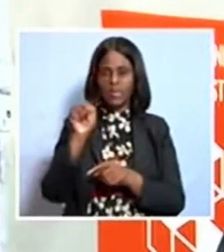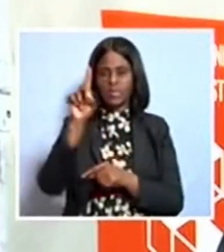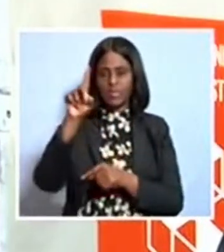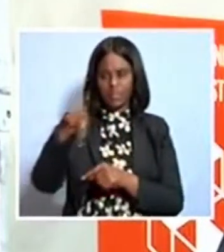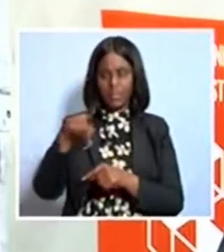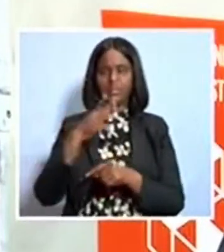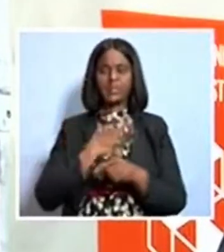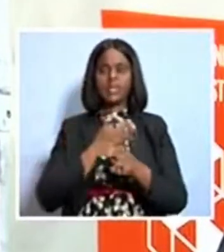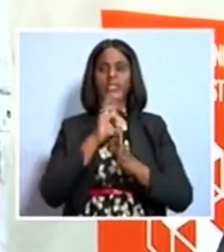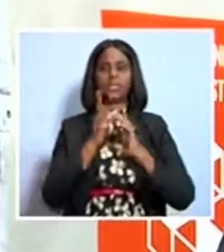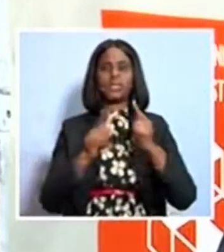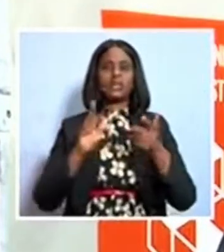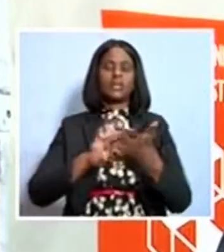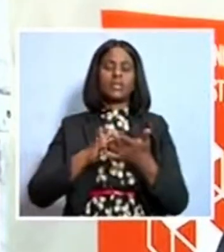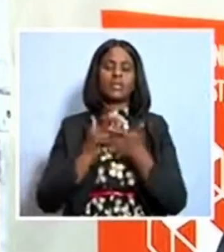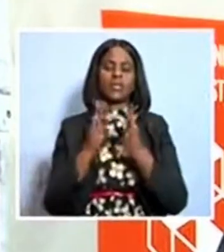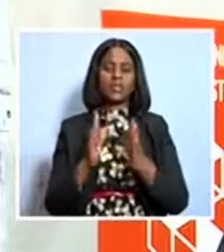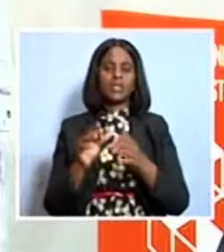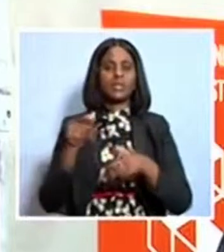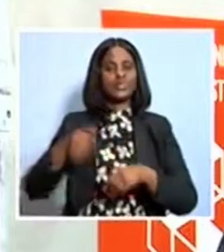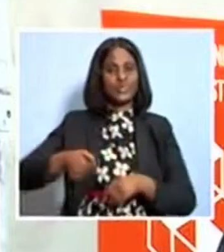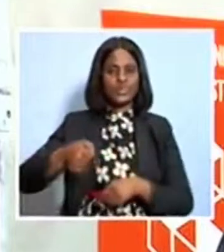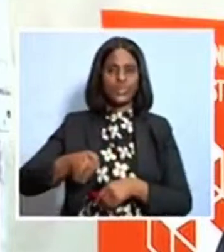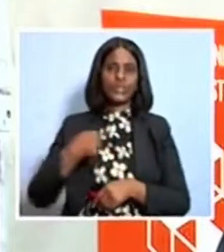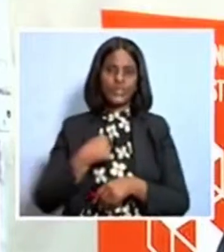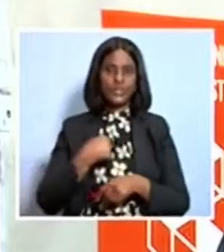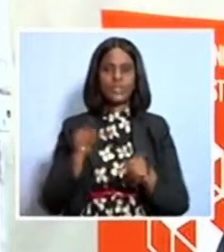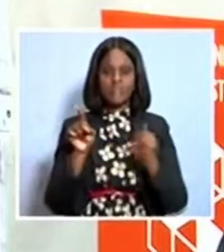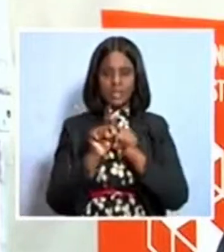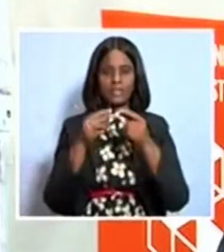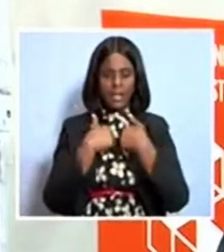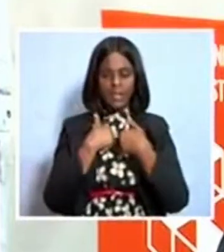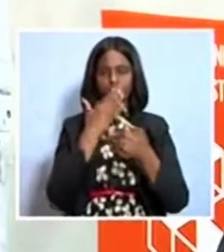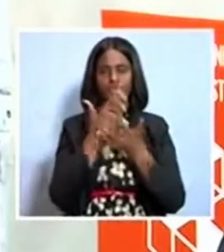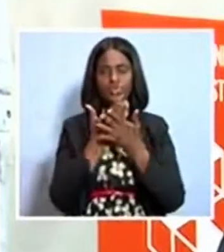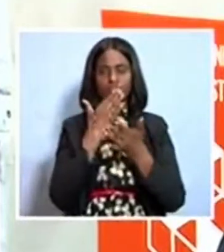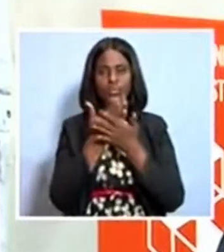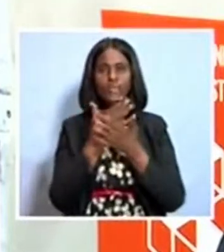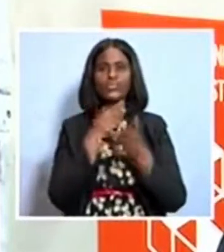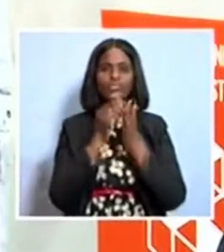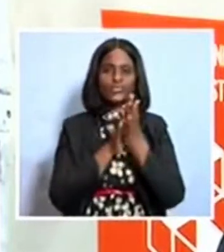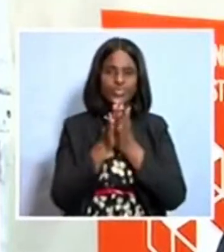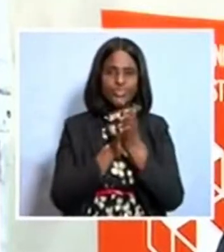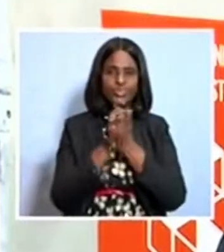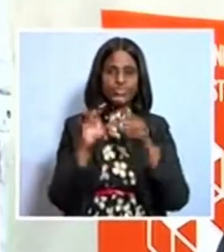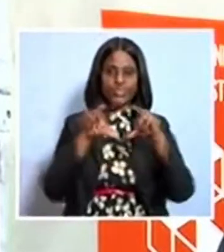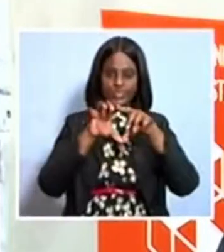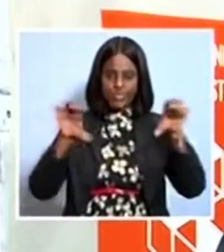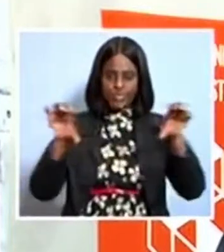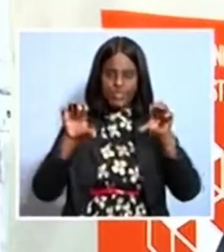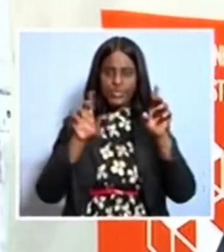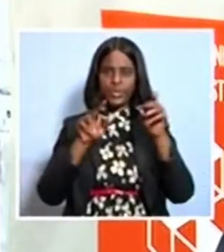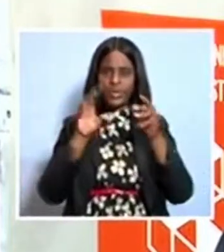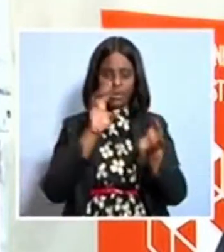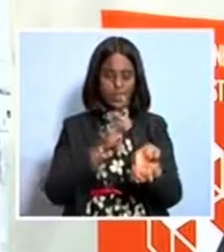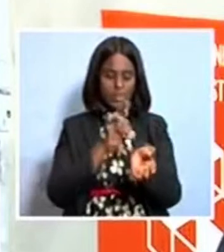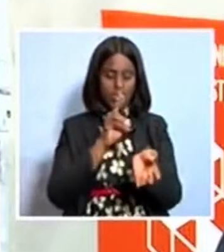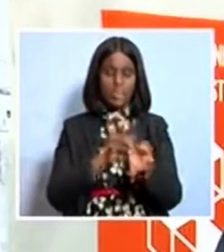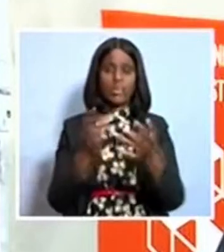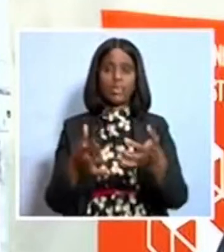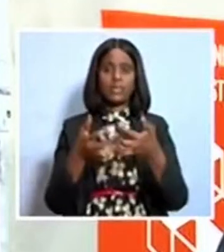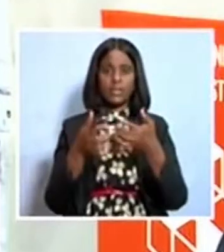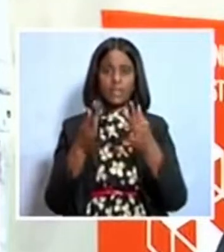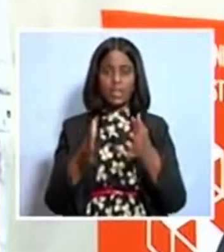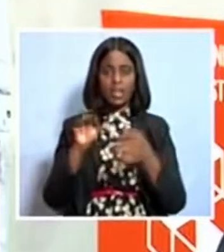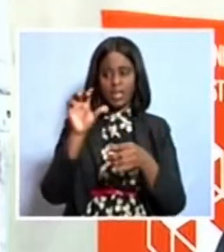interpreter for today is Chola Kauma. And I do have a very interesting panel this morning. I have Dr. Engineer